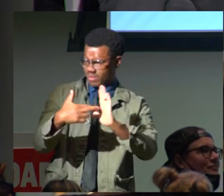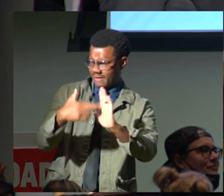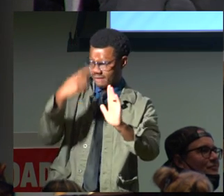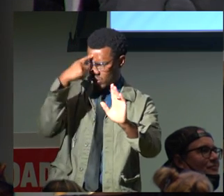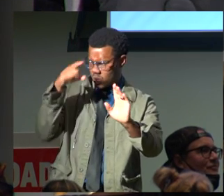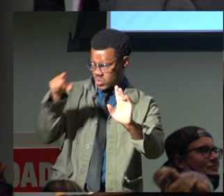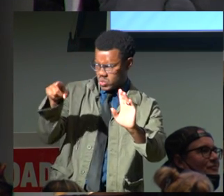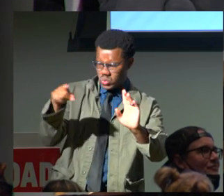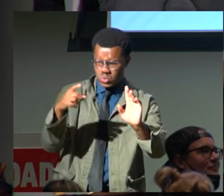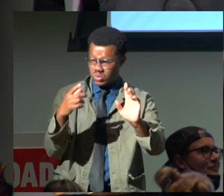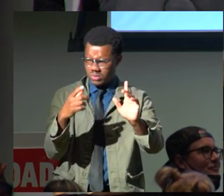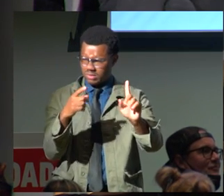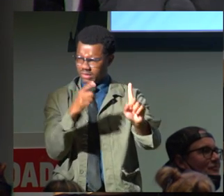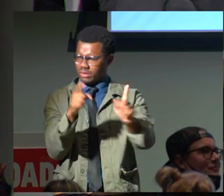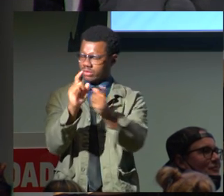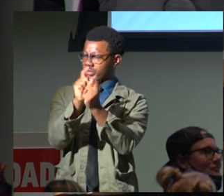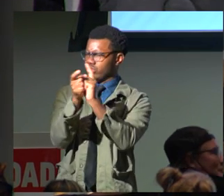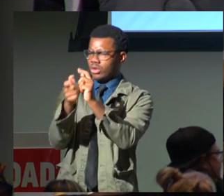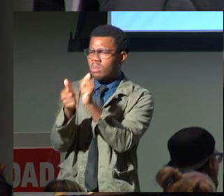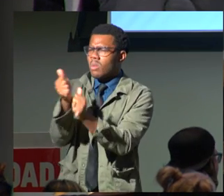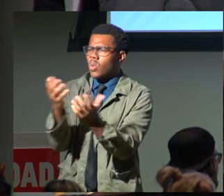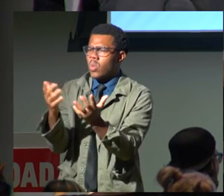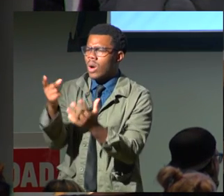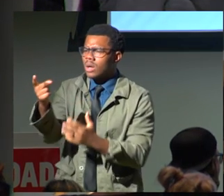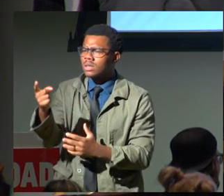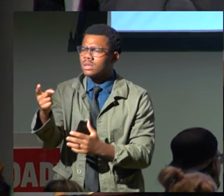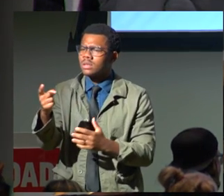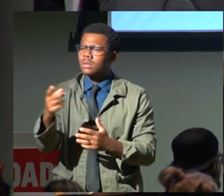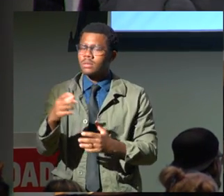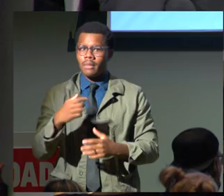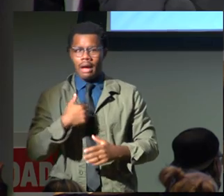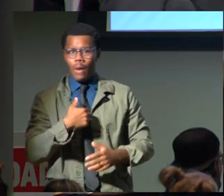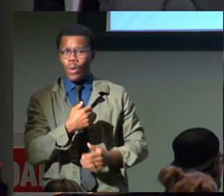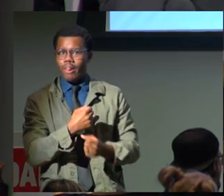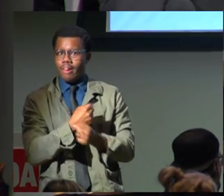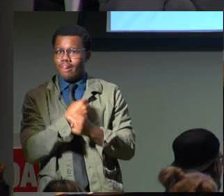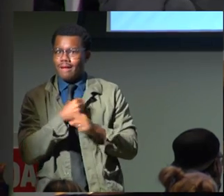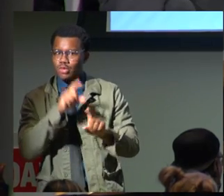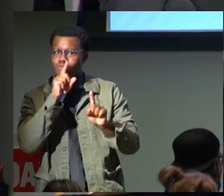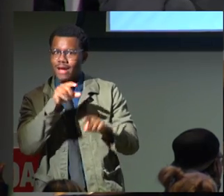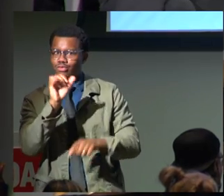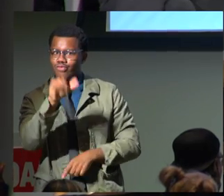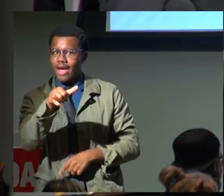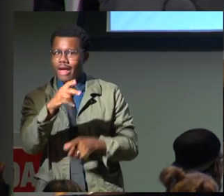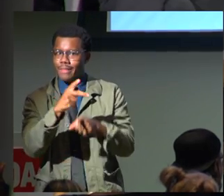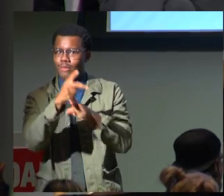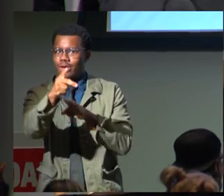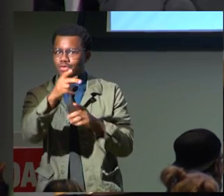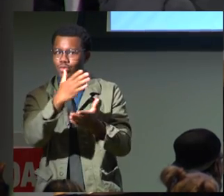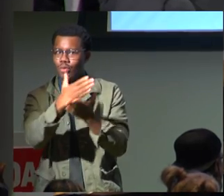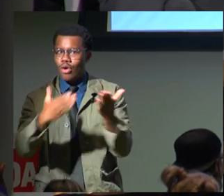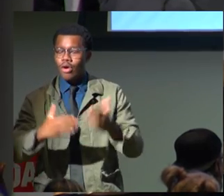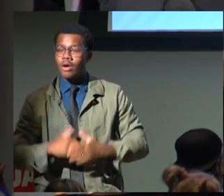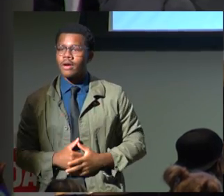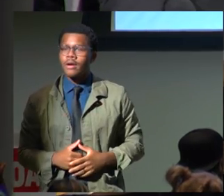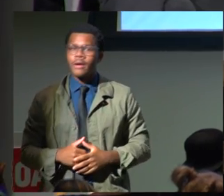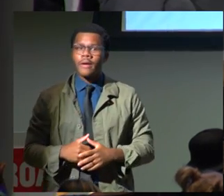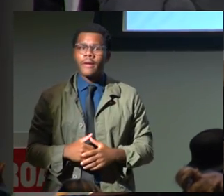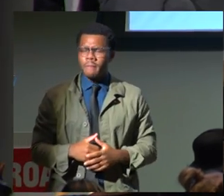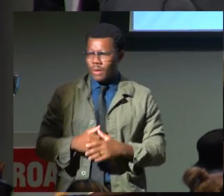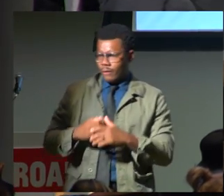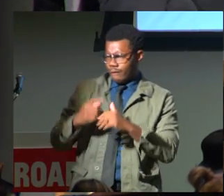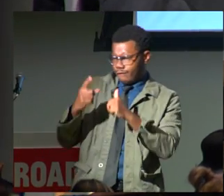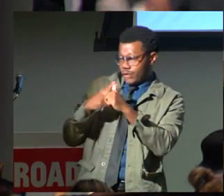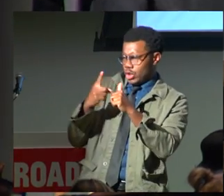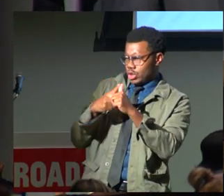Oh, I'd love to not answer that one. The professional part. Can you repeat the question? Yeah, I heard what you said now. I just heard everybody